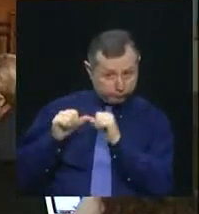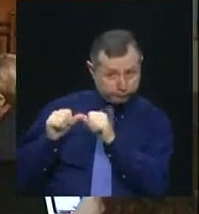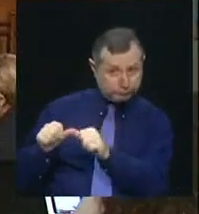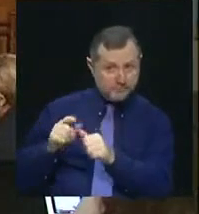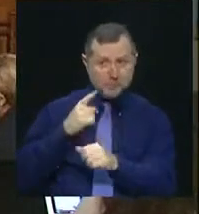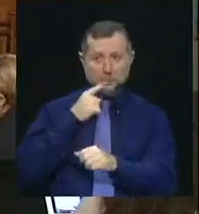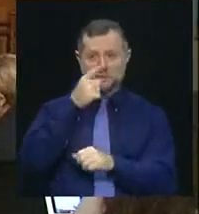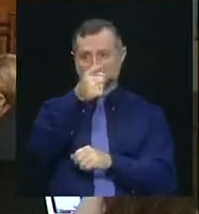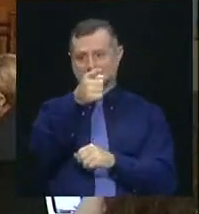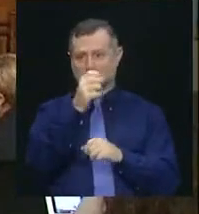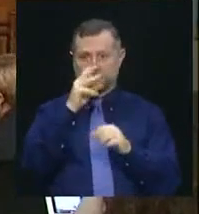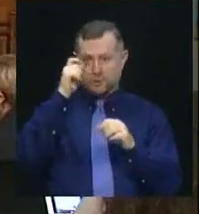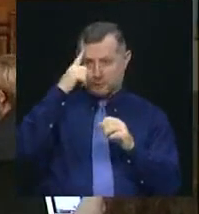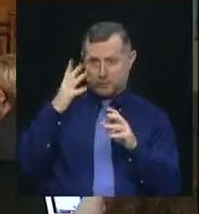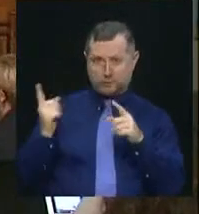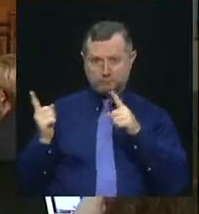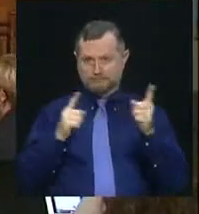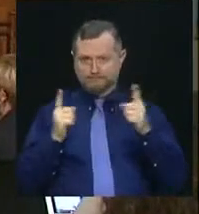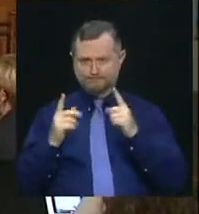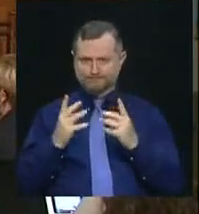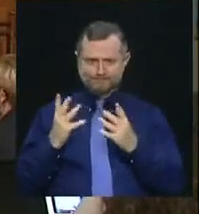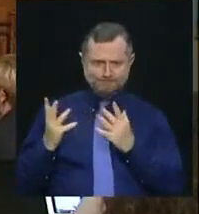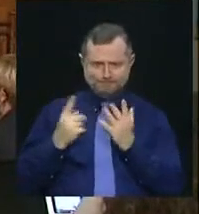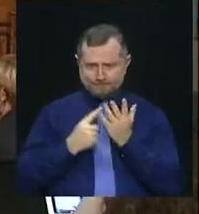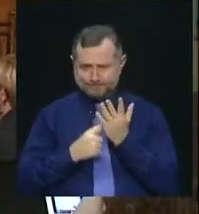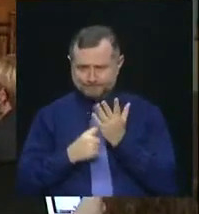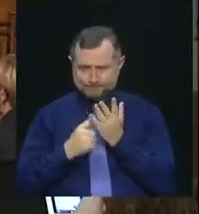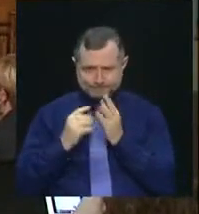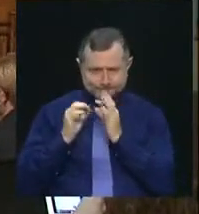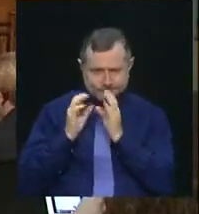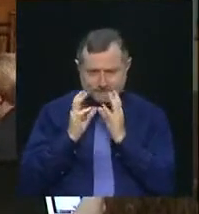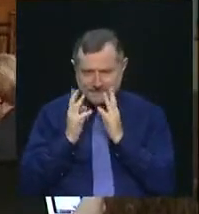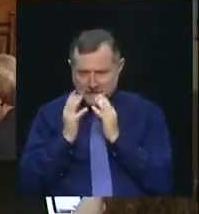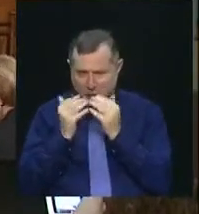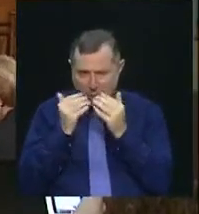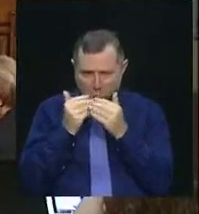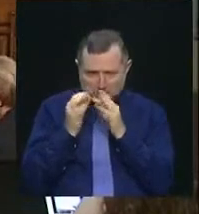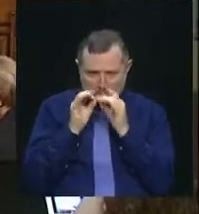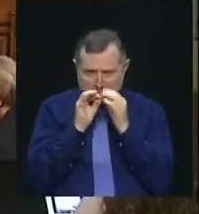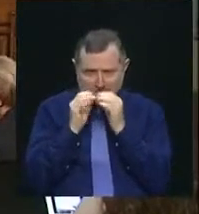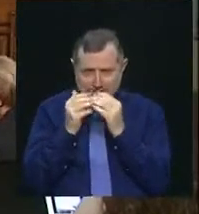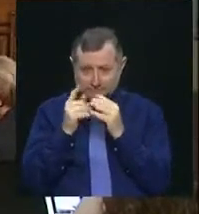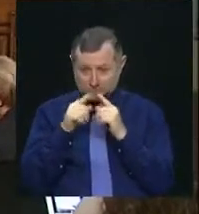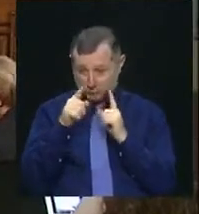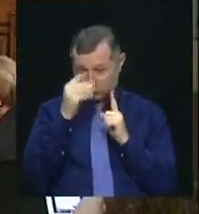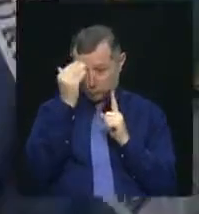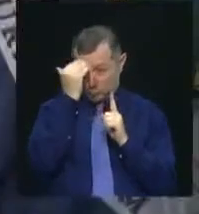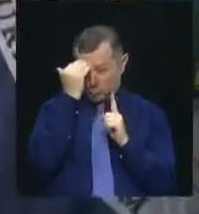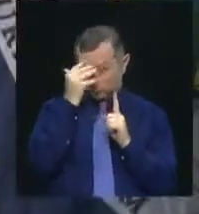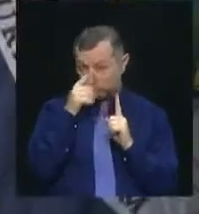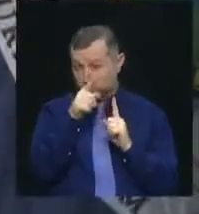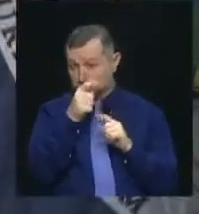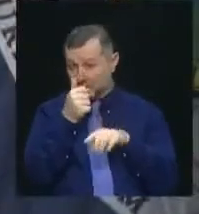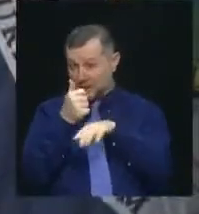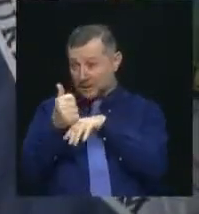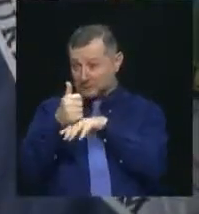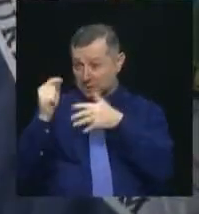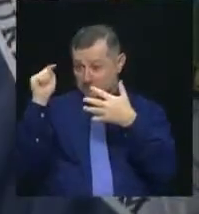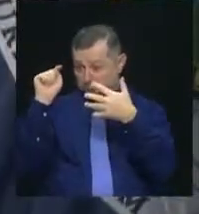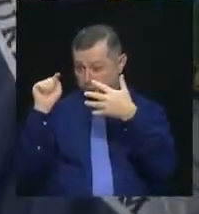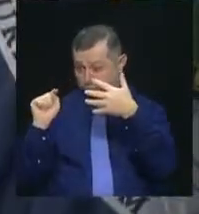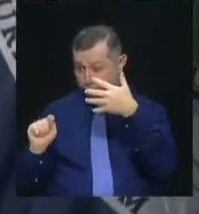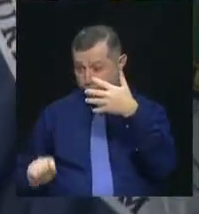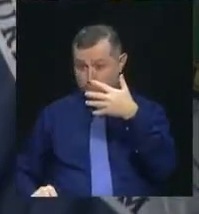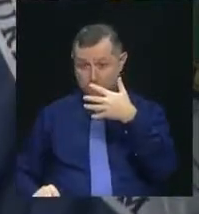particularly close relationship, but were you aware of any of the allegations that were put forth in the AG's report? I was not aware of any of the